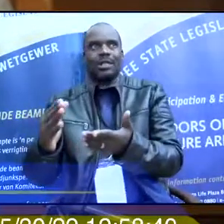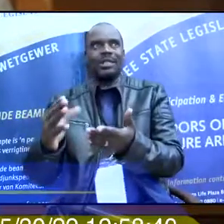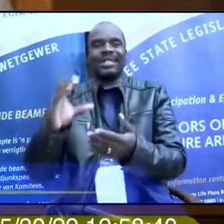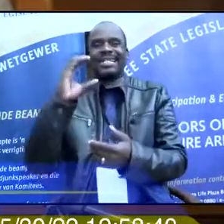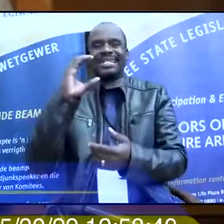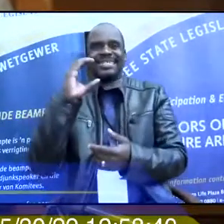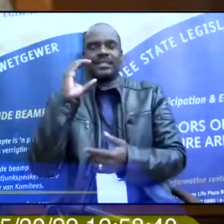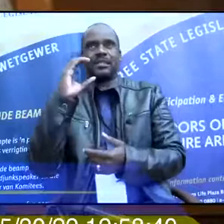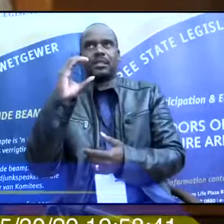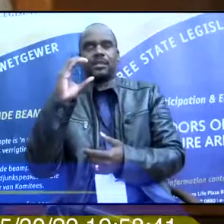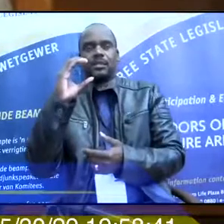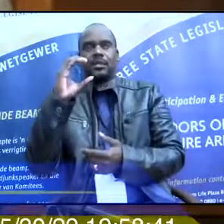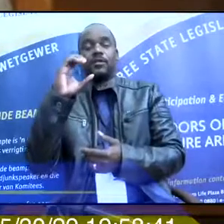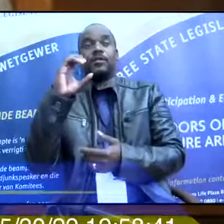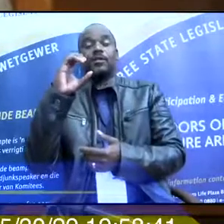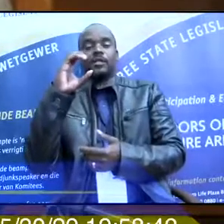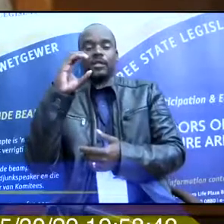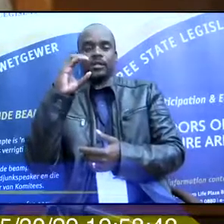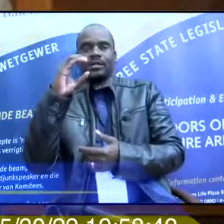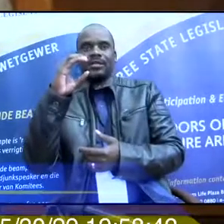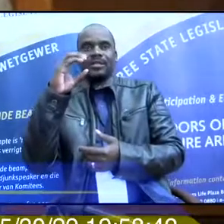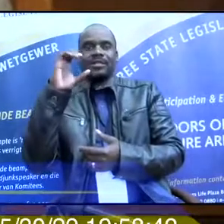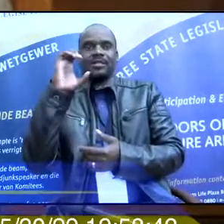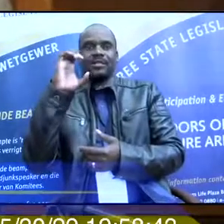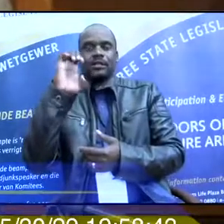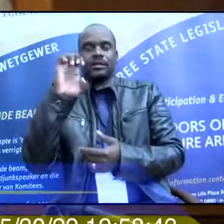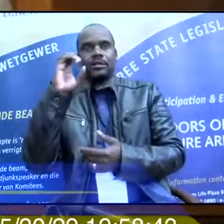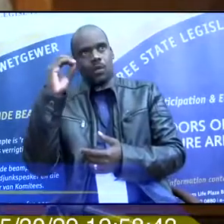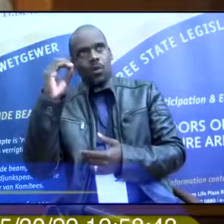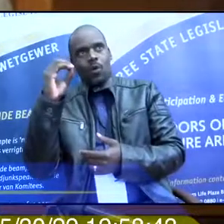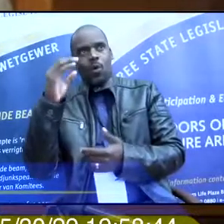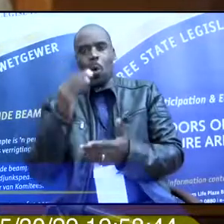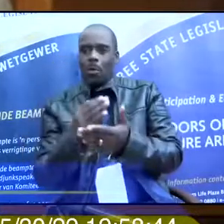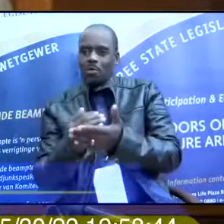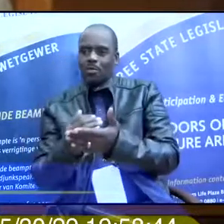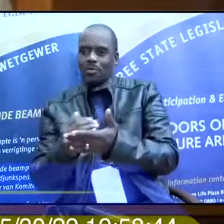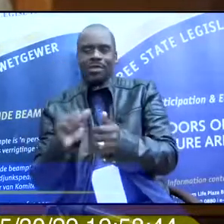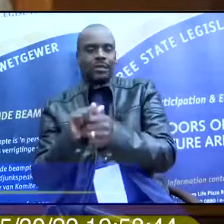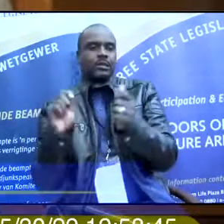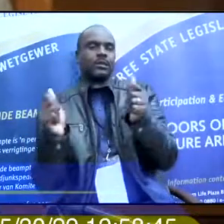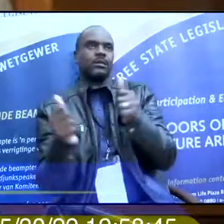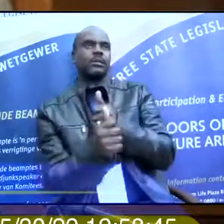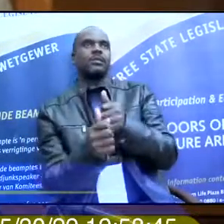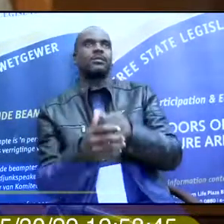officer which are legislated by by the mfma